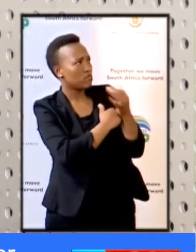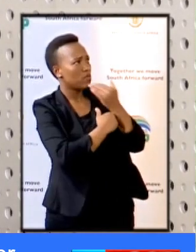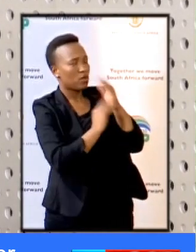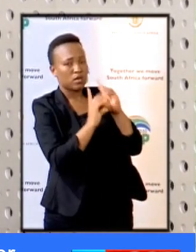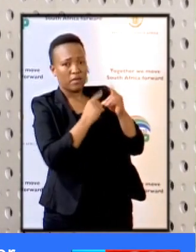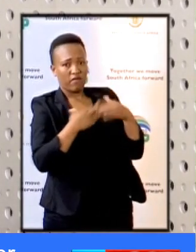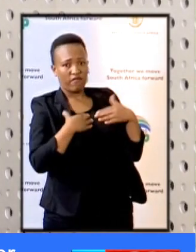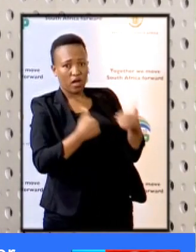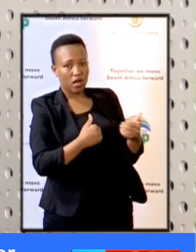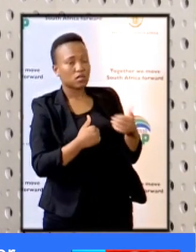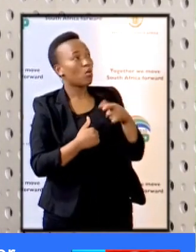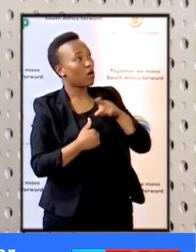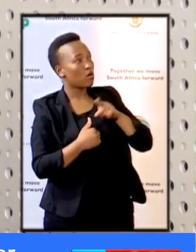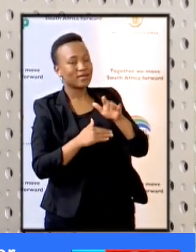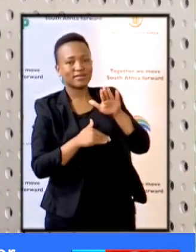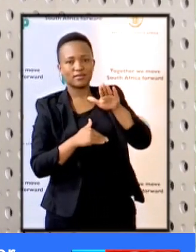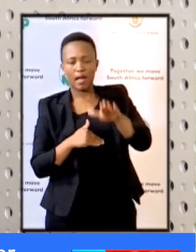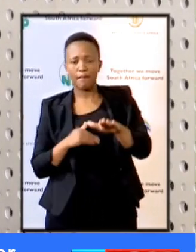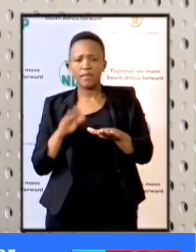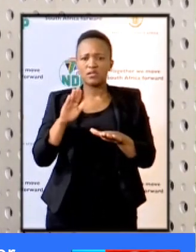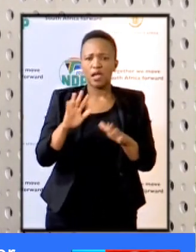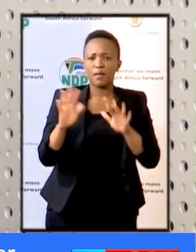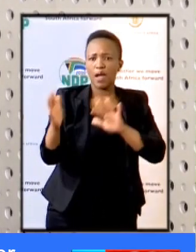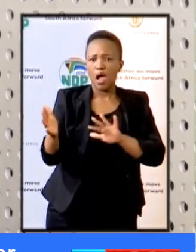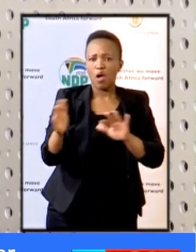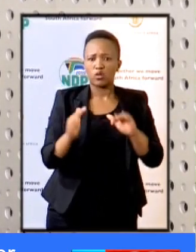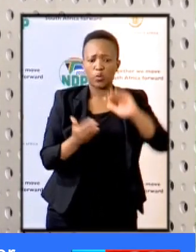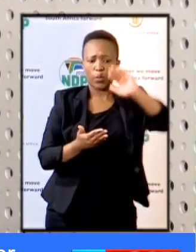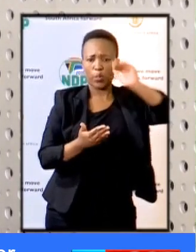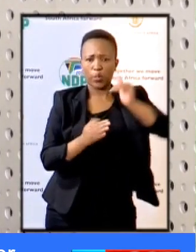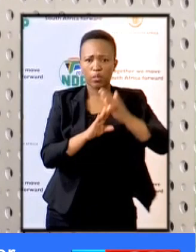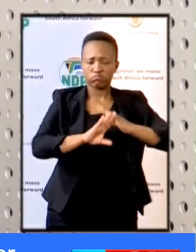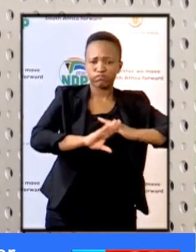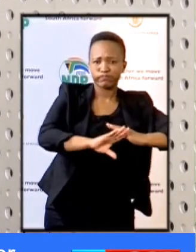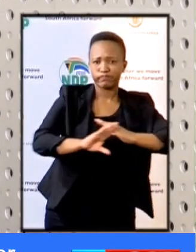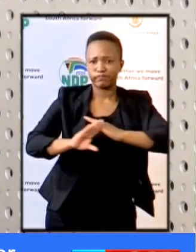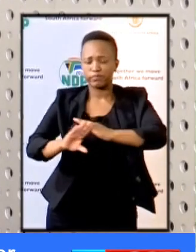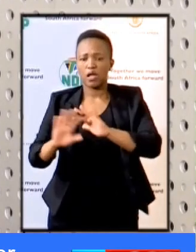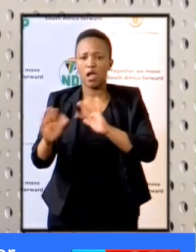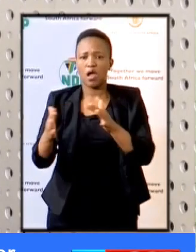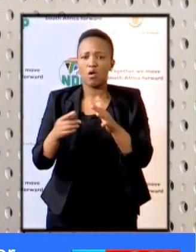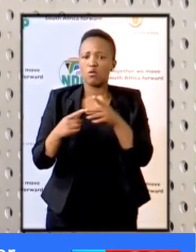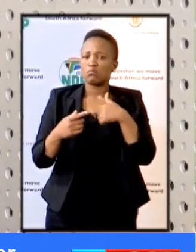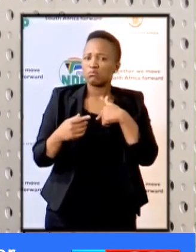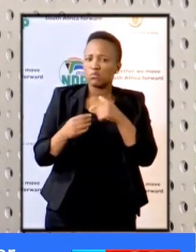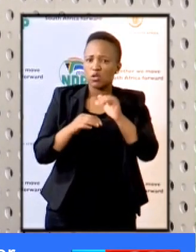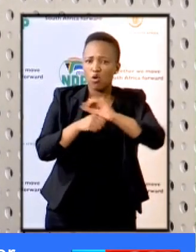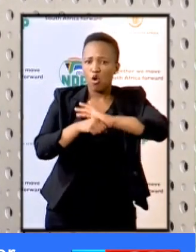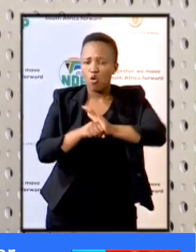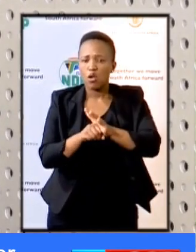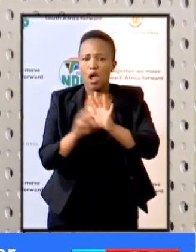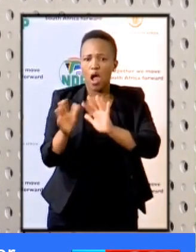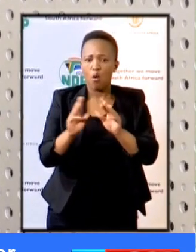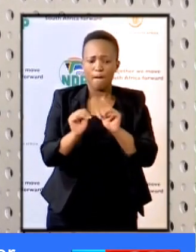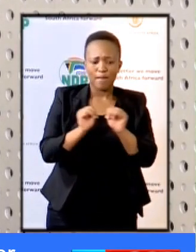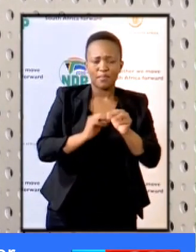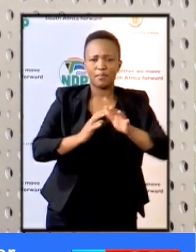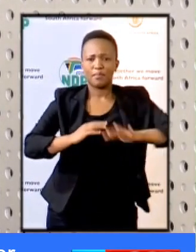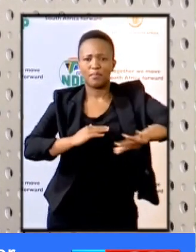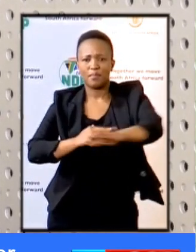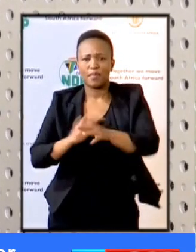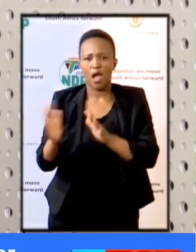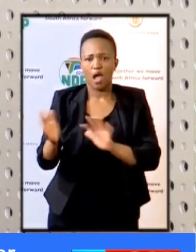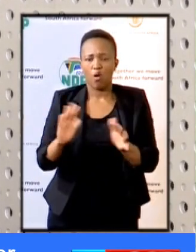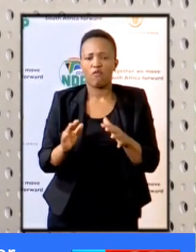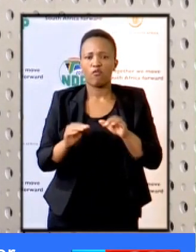administrators step by step on how to prevent the spread, manage the environment, and manage COVID